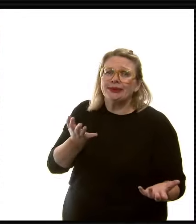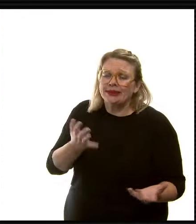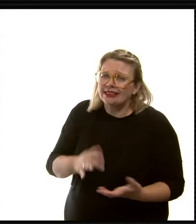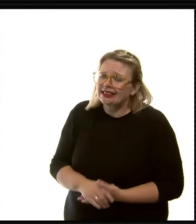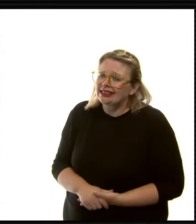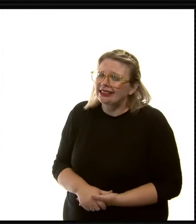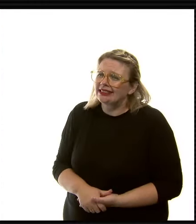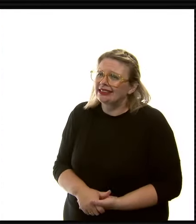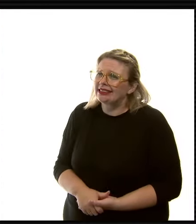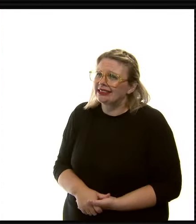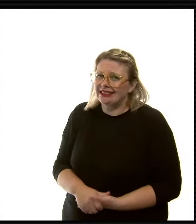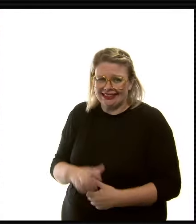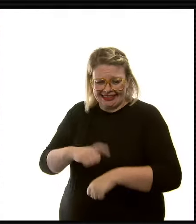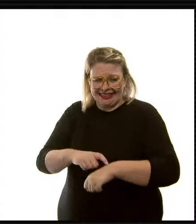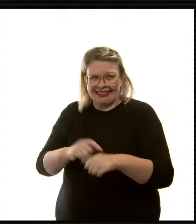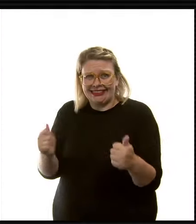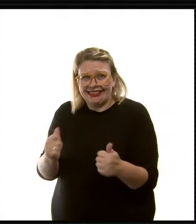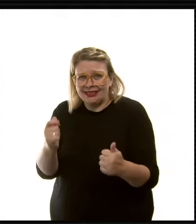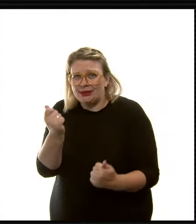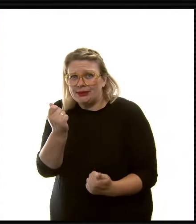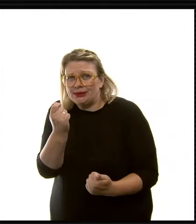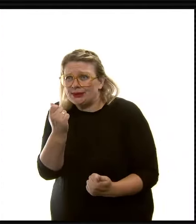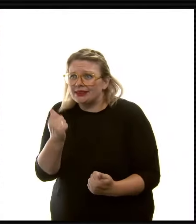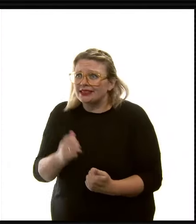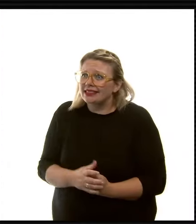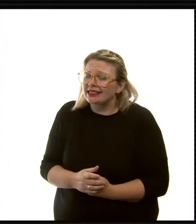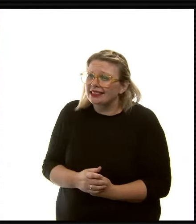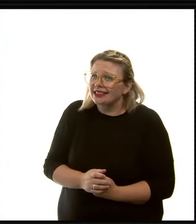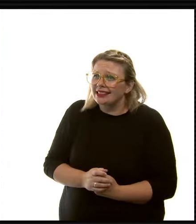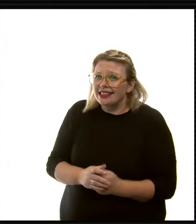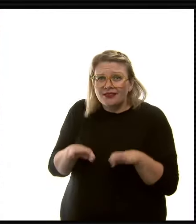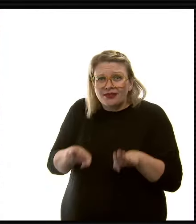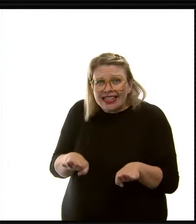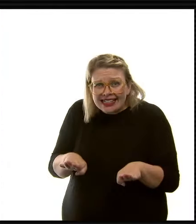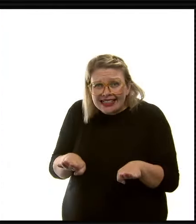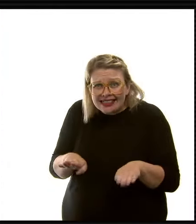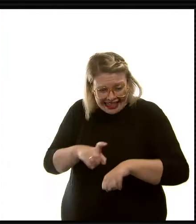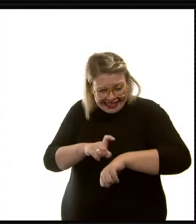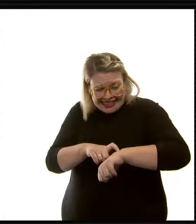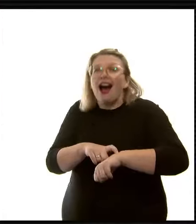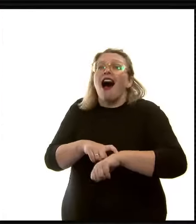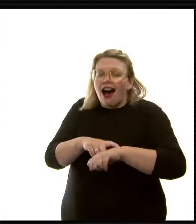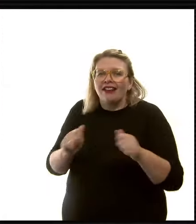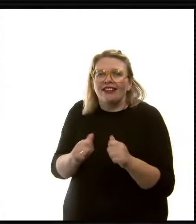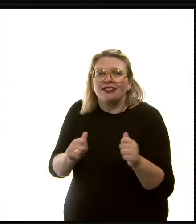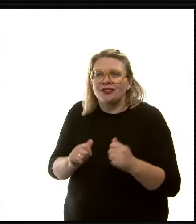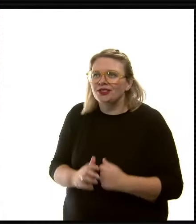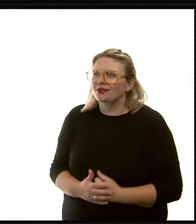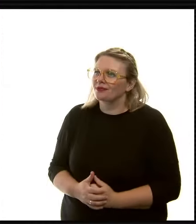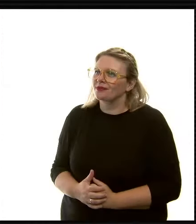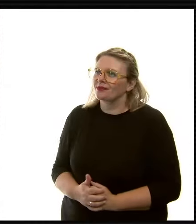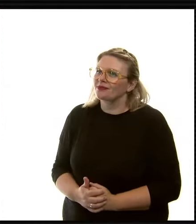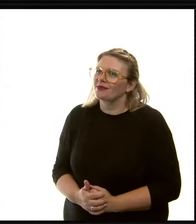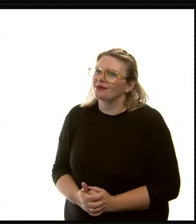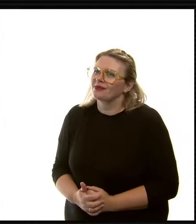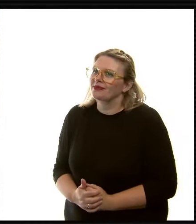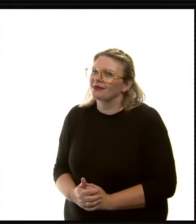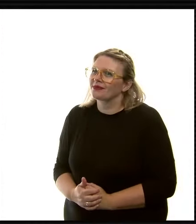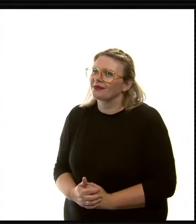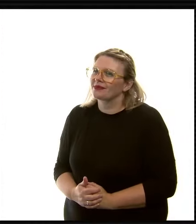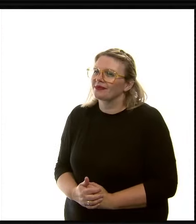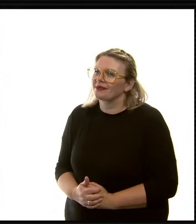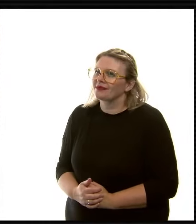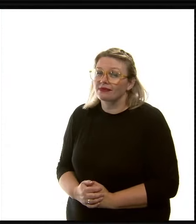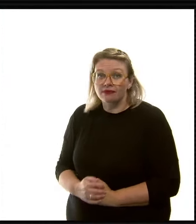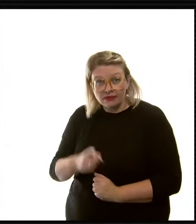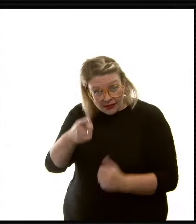Okay, let's wrap it up. Some big feet on the bottom of the monster. Okay, there we go, we're finished. Did you all